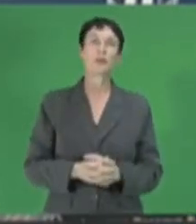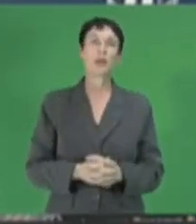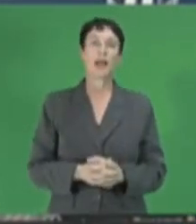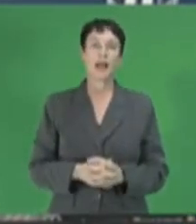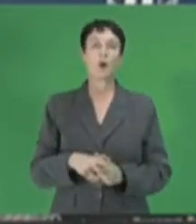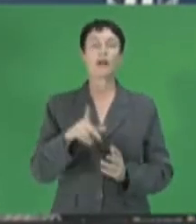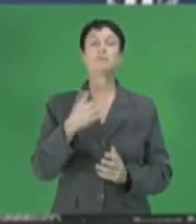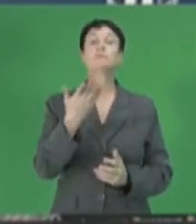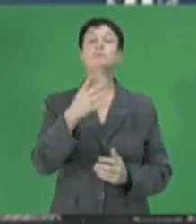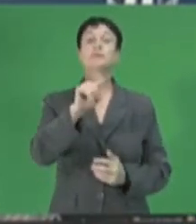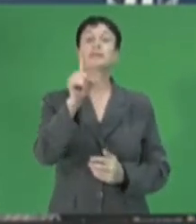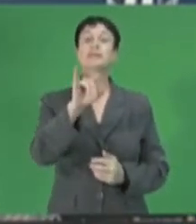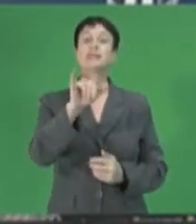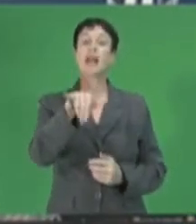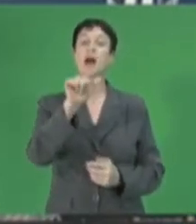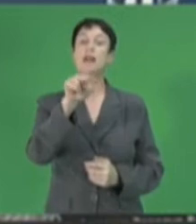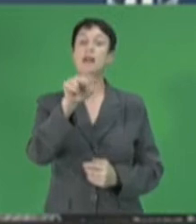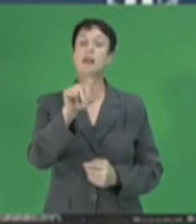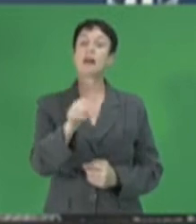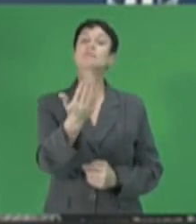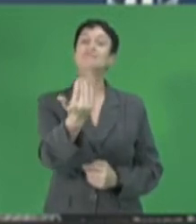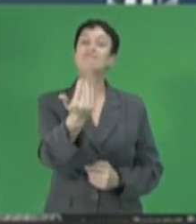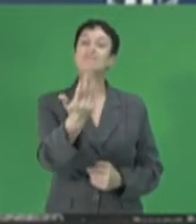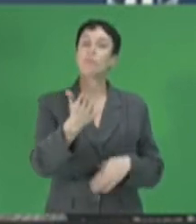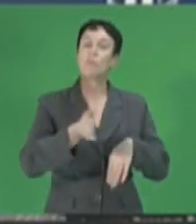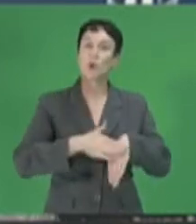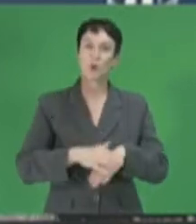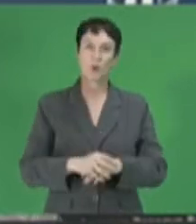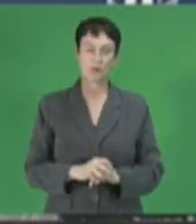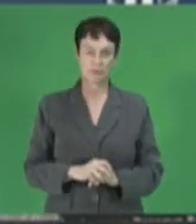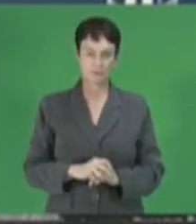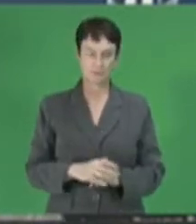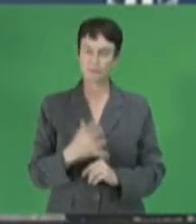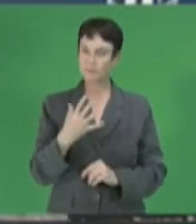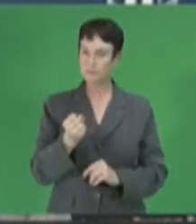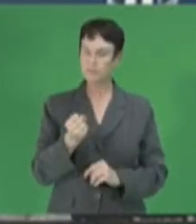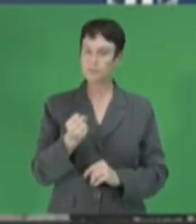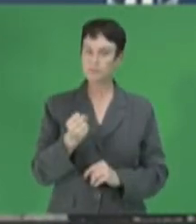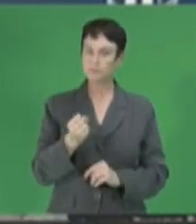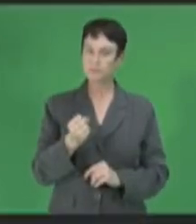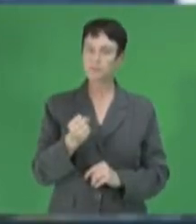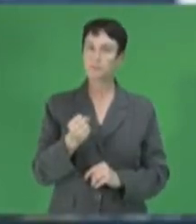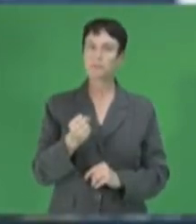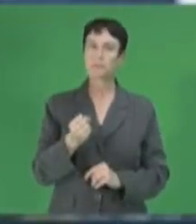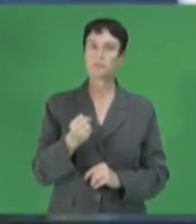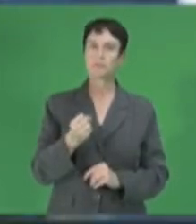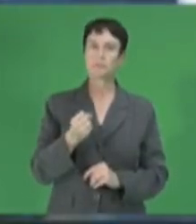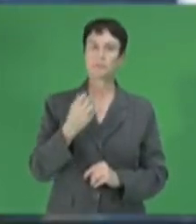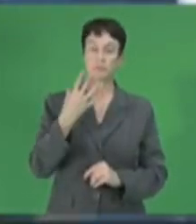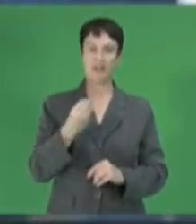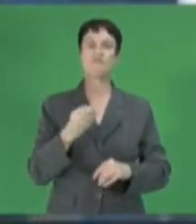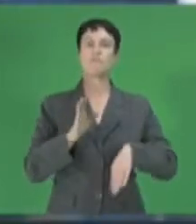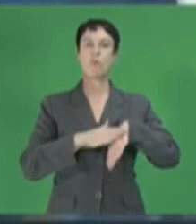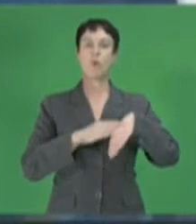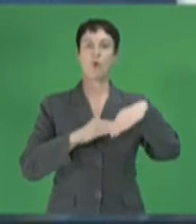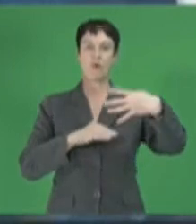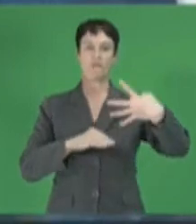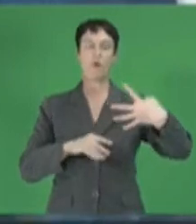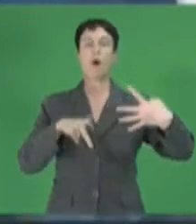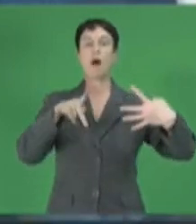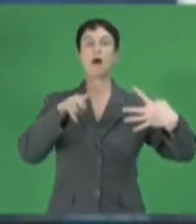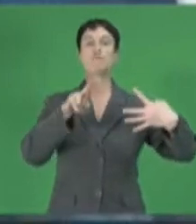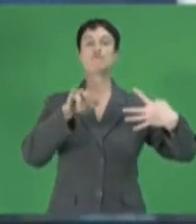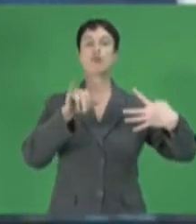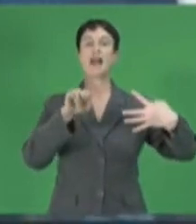Zianda? Thanks, Governor. Let's see, one more question. Oh, we've got 4 questions as well from Pranisha at